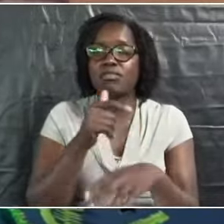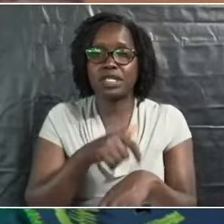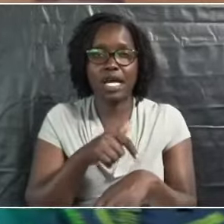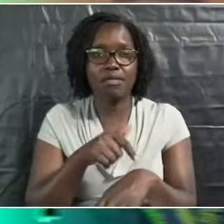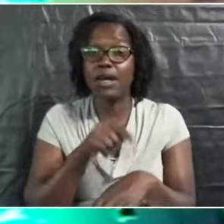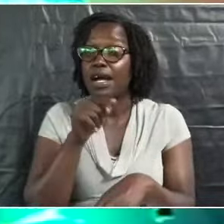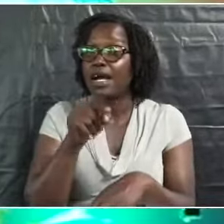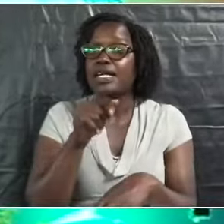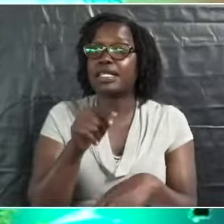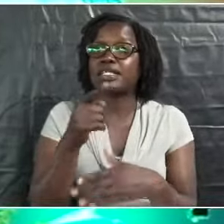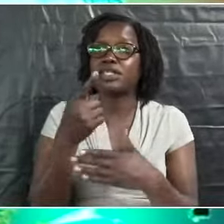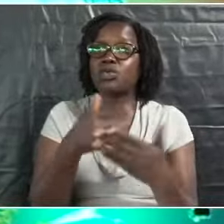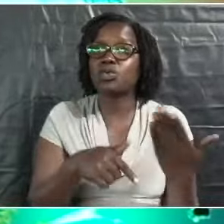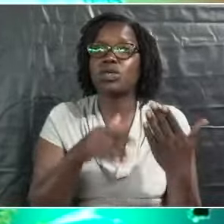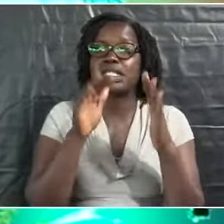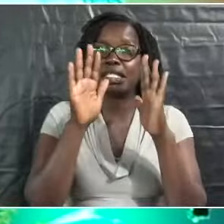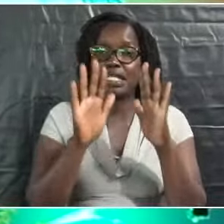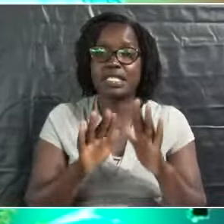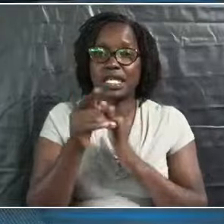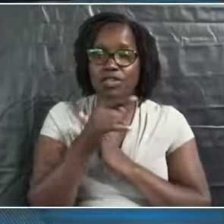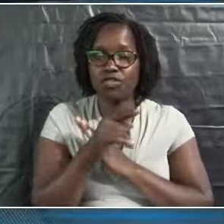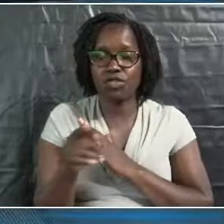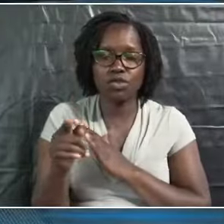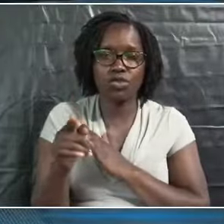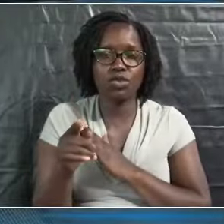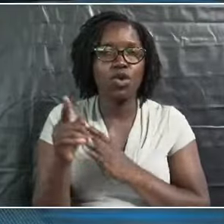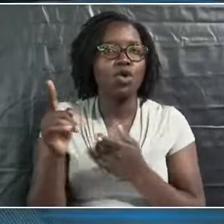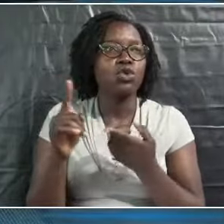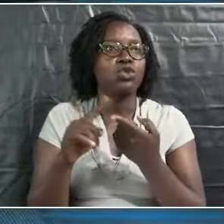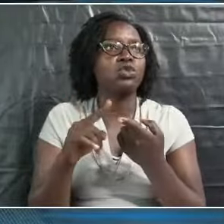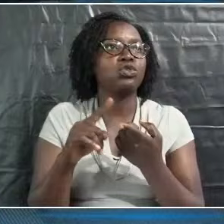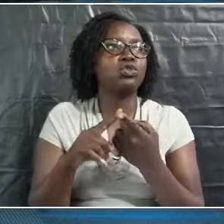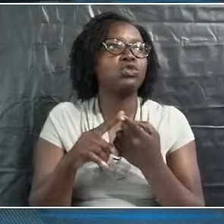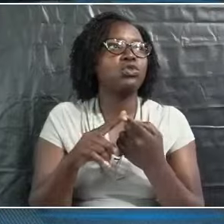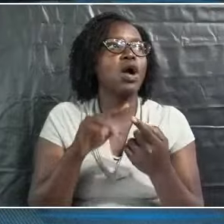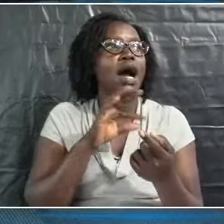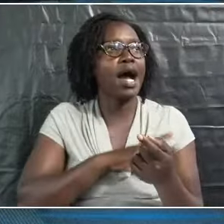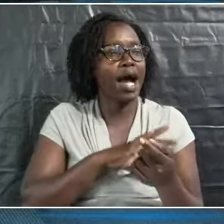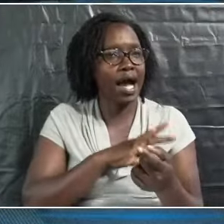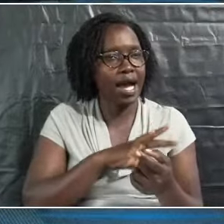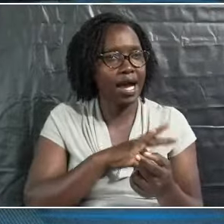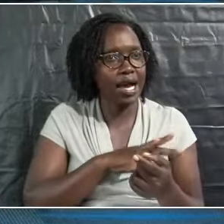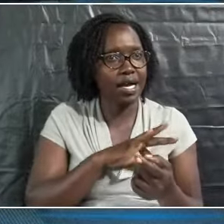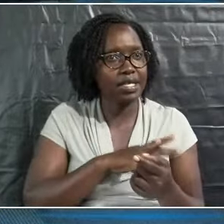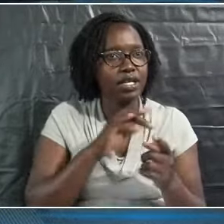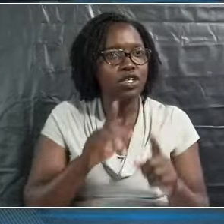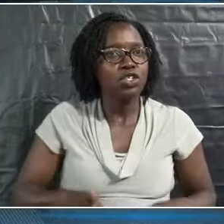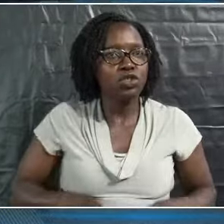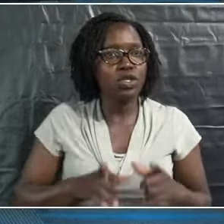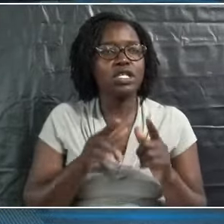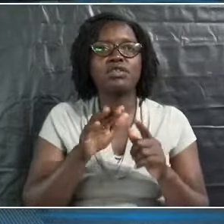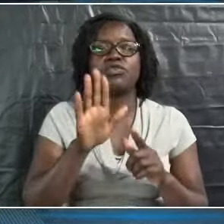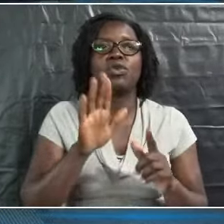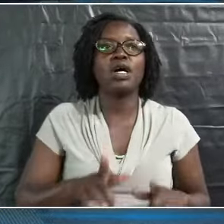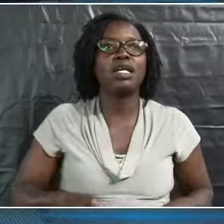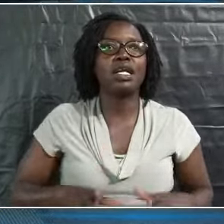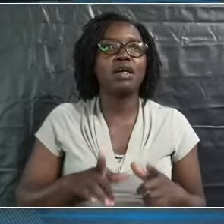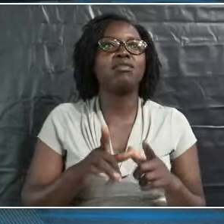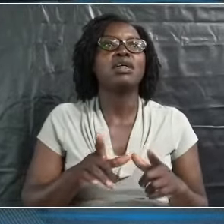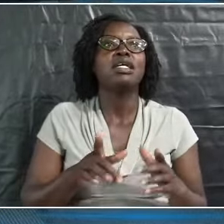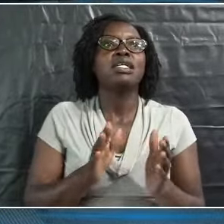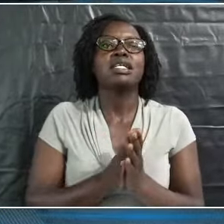that is what is necessary for you to earn your living, to live your life. That is what